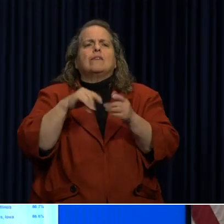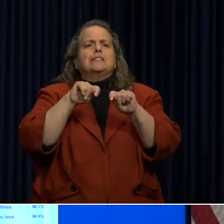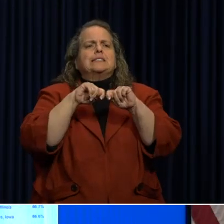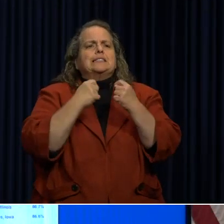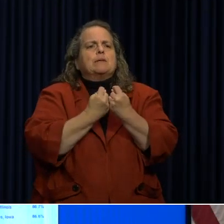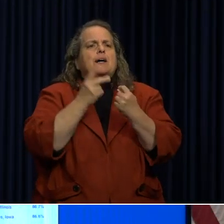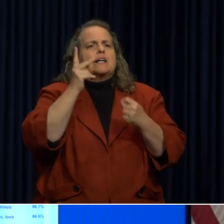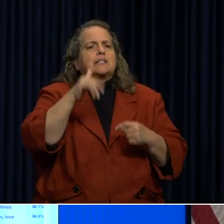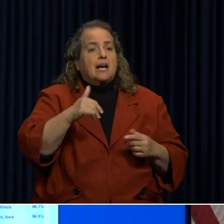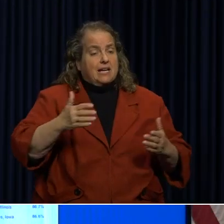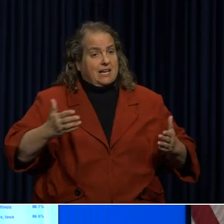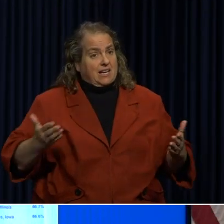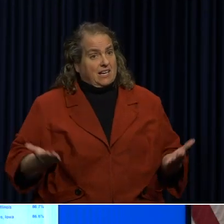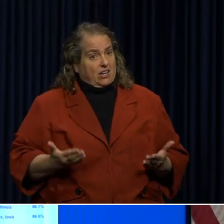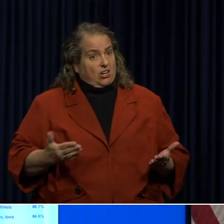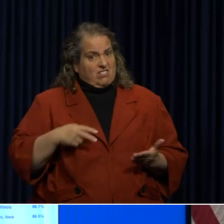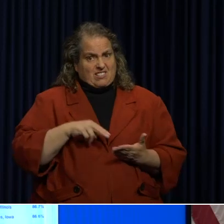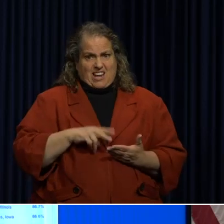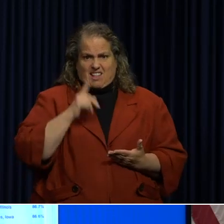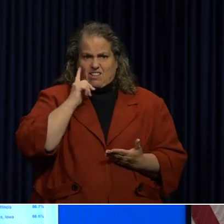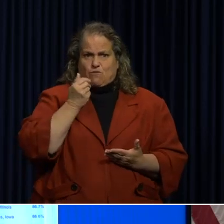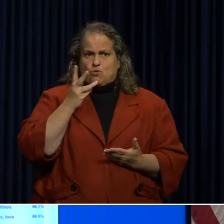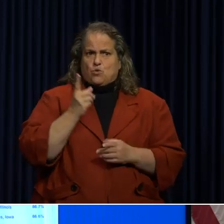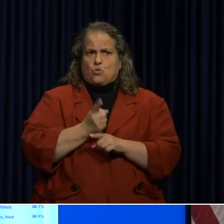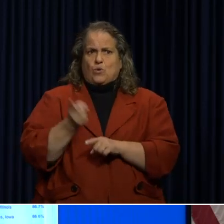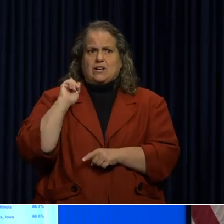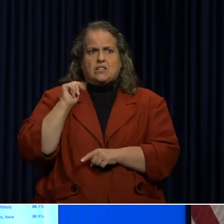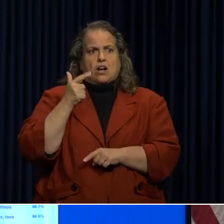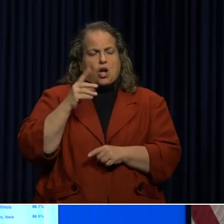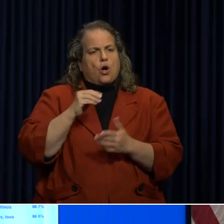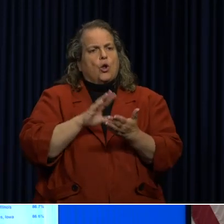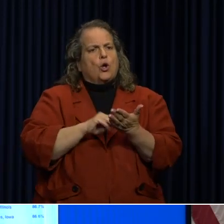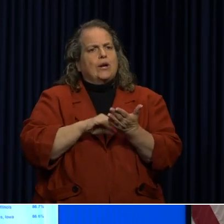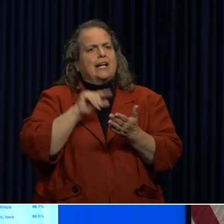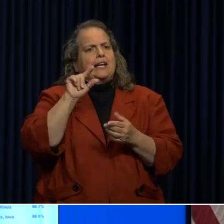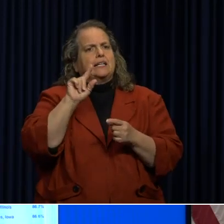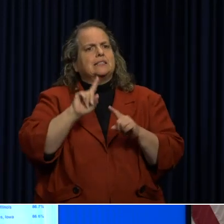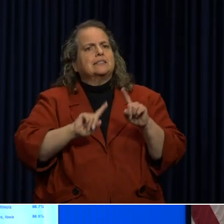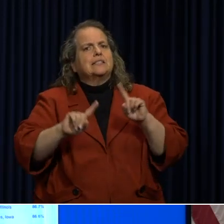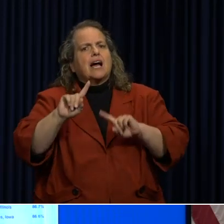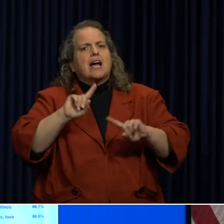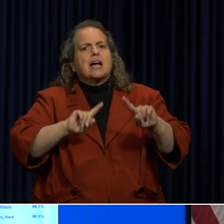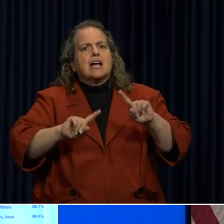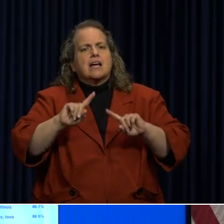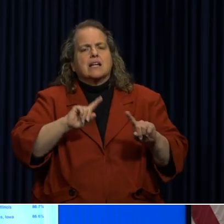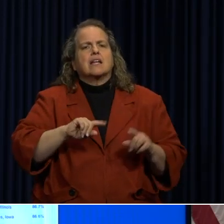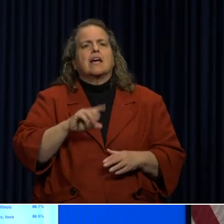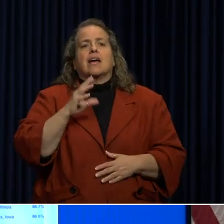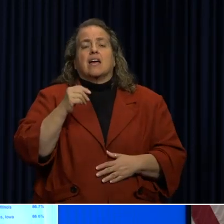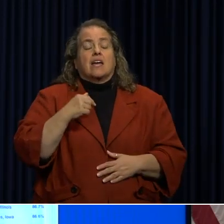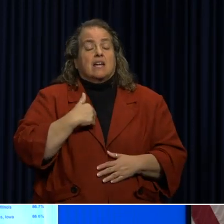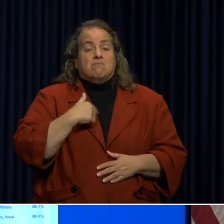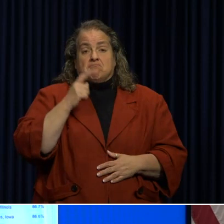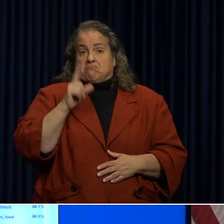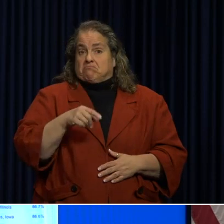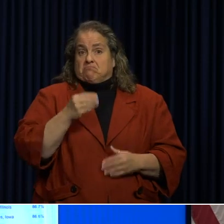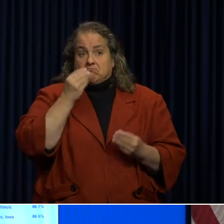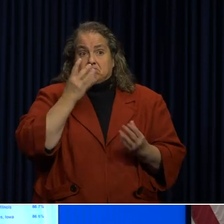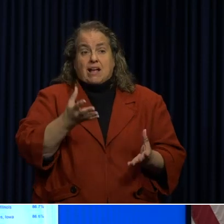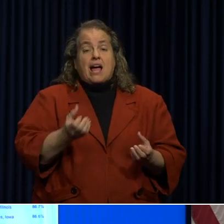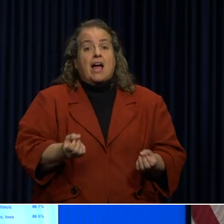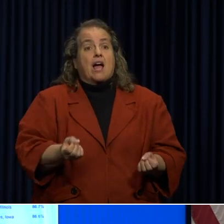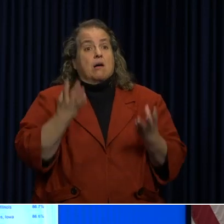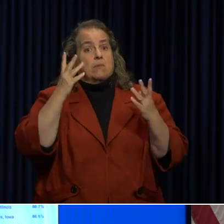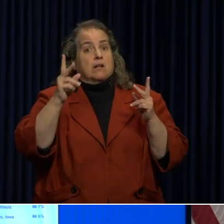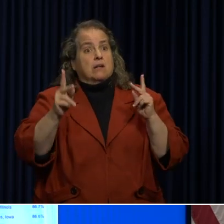being here, that we started now, I think a couple weeks ago, at learning a little bit of sign language. And I can't tell you how many